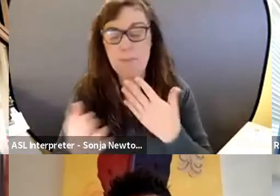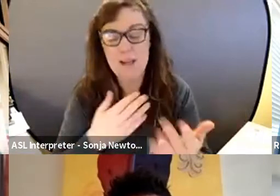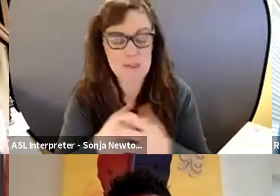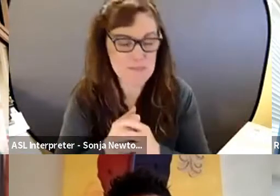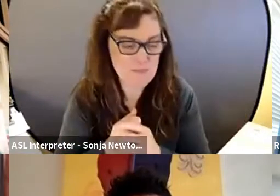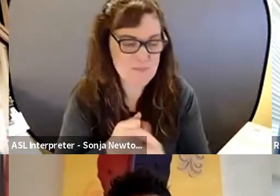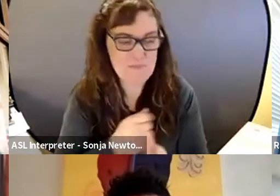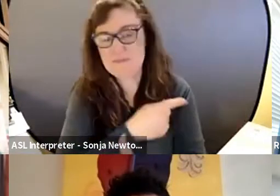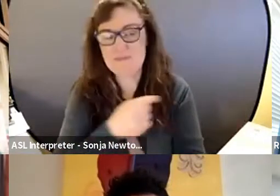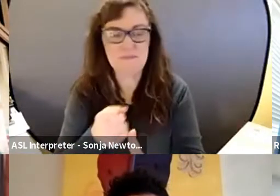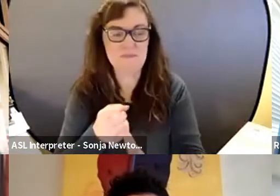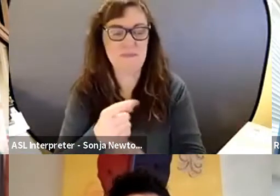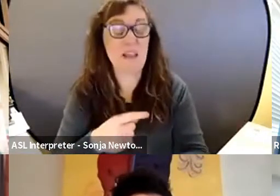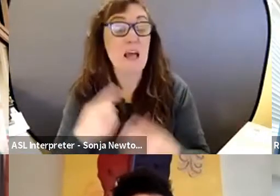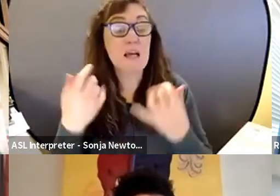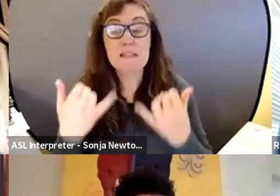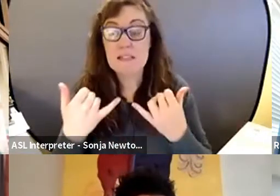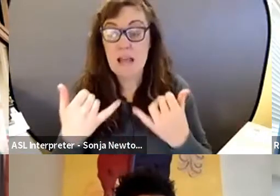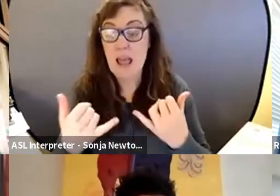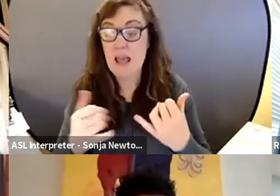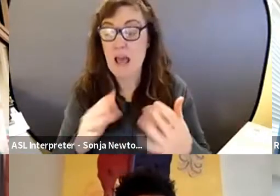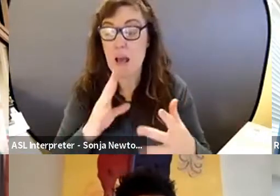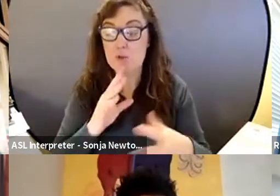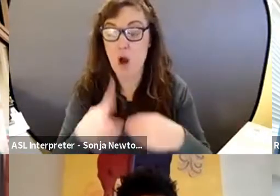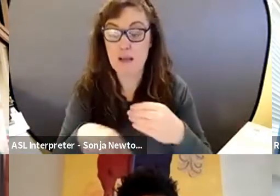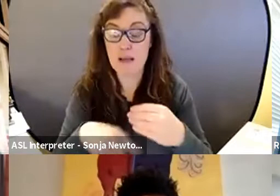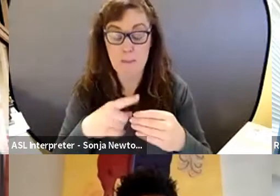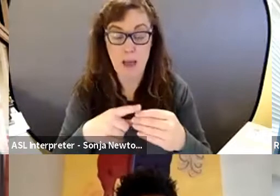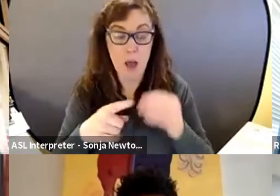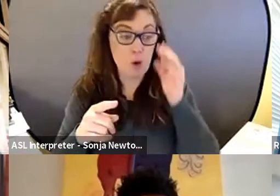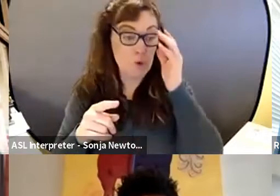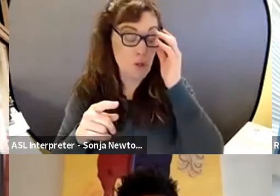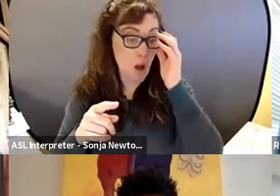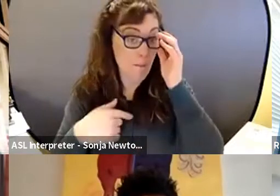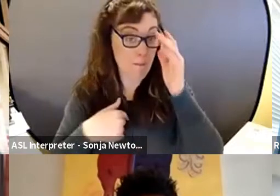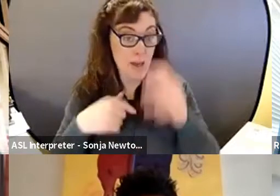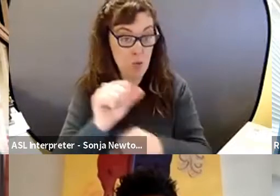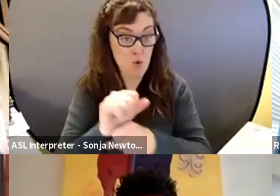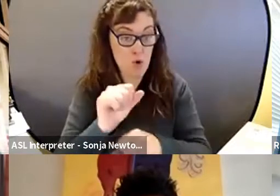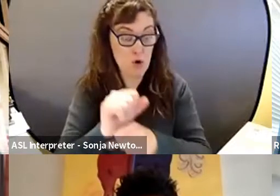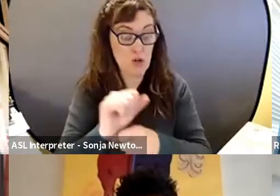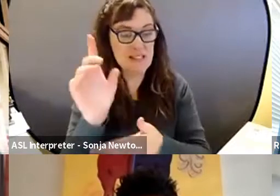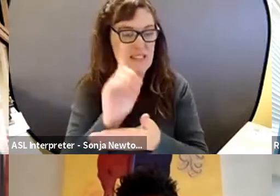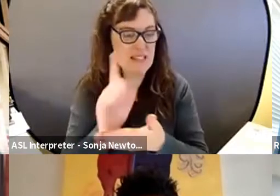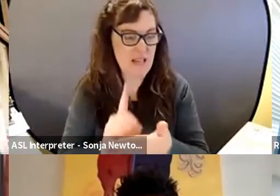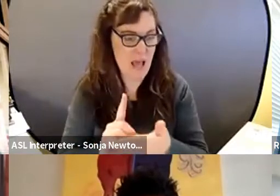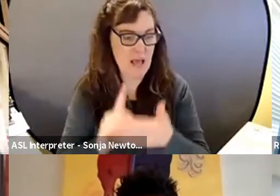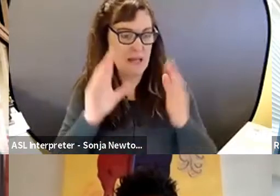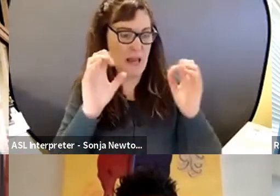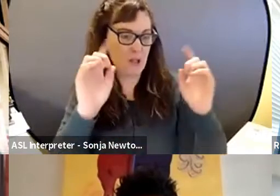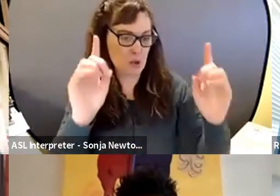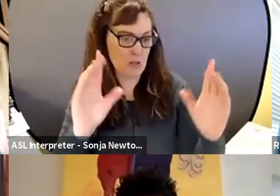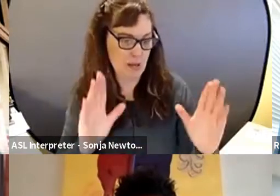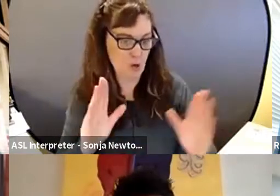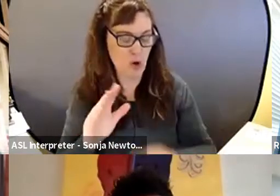to be talking about the work that I do as a design educator. I'm an industrial